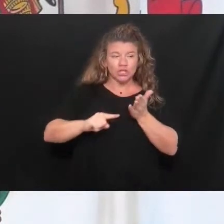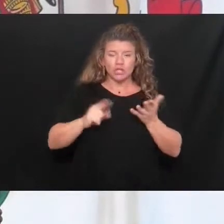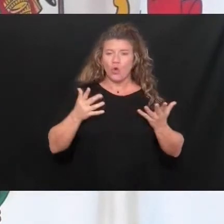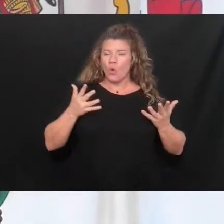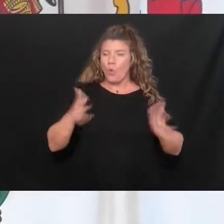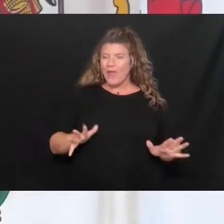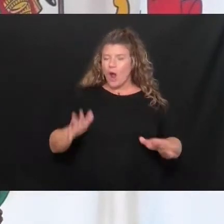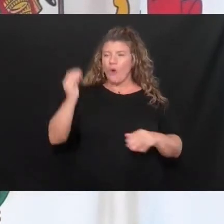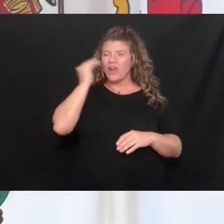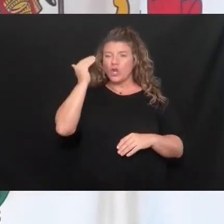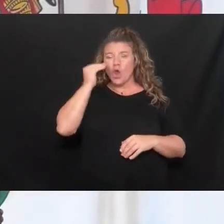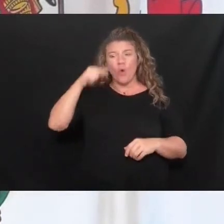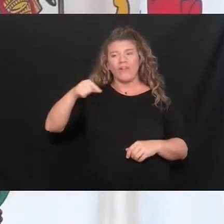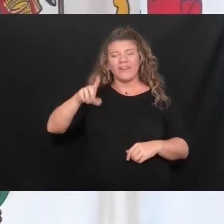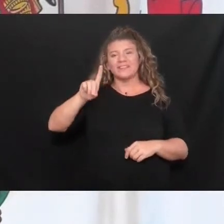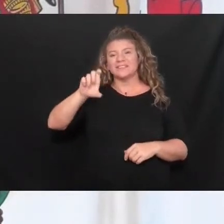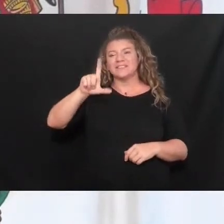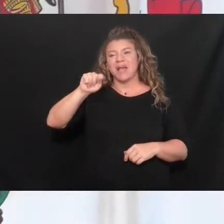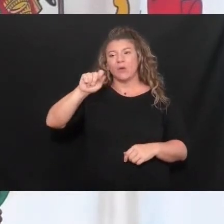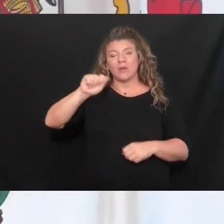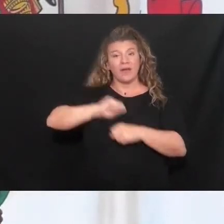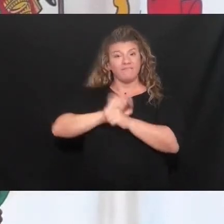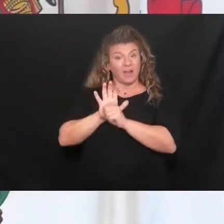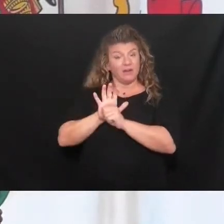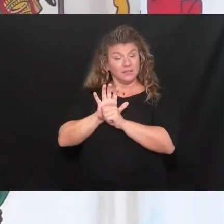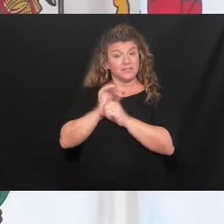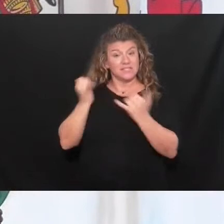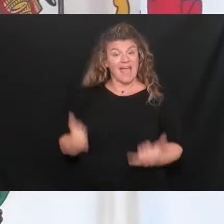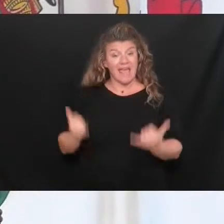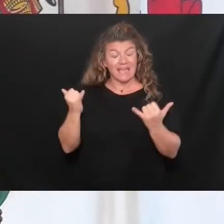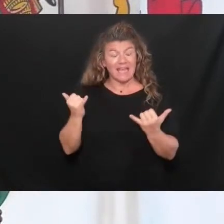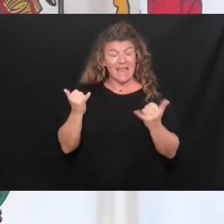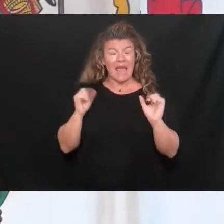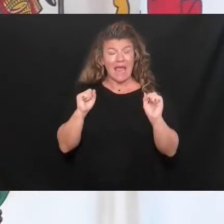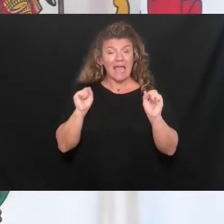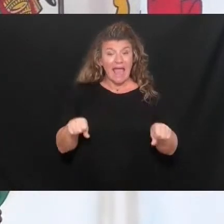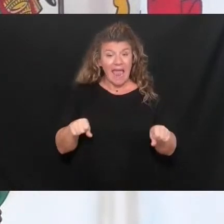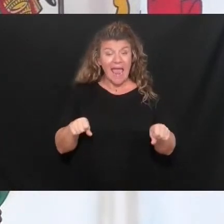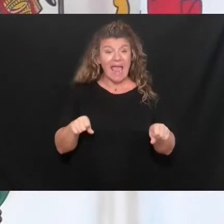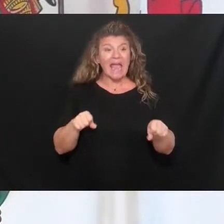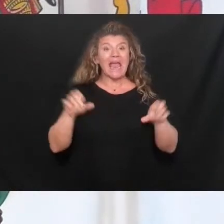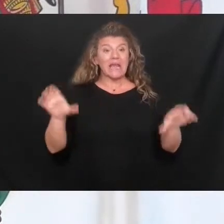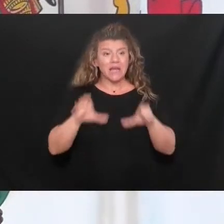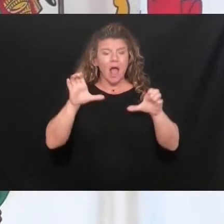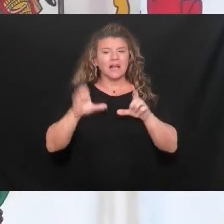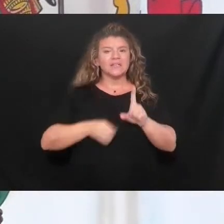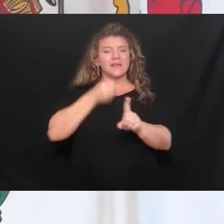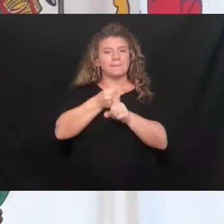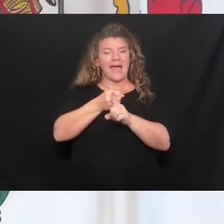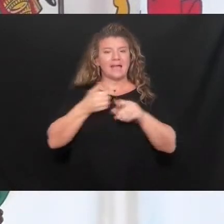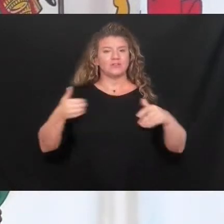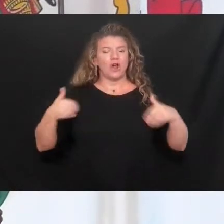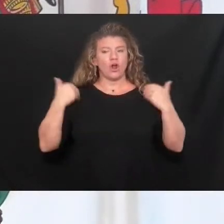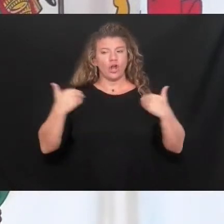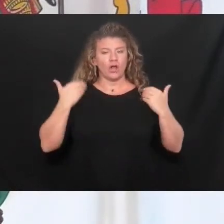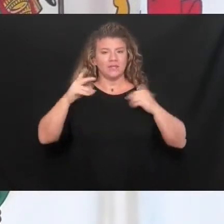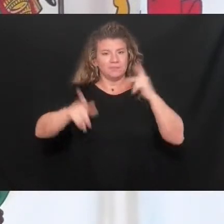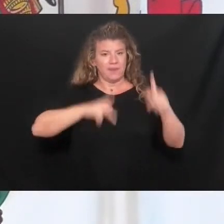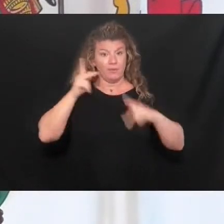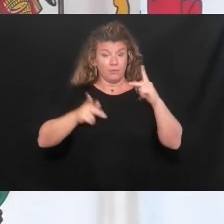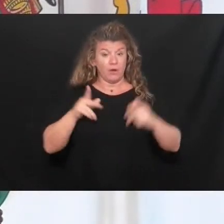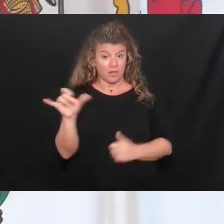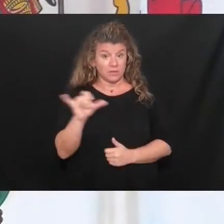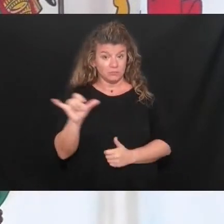know that this Delta variant today can and does affect our youngest people as